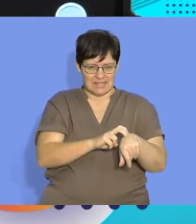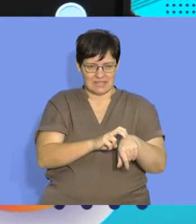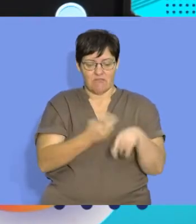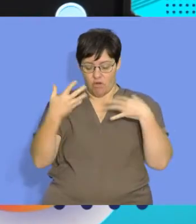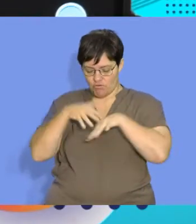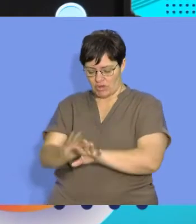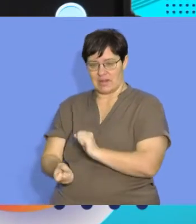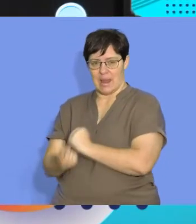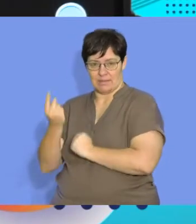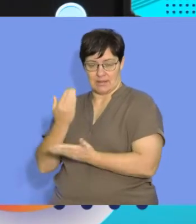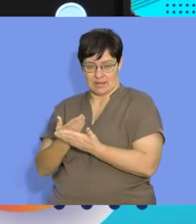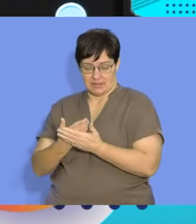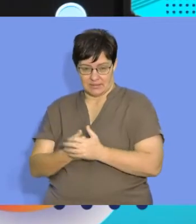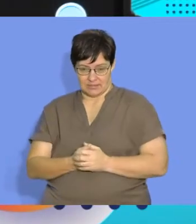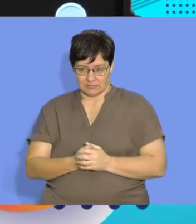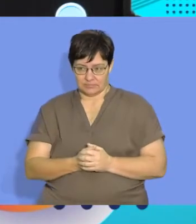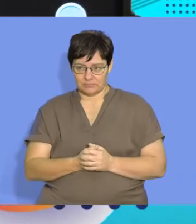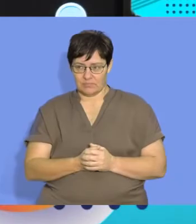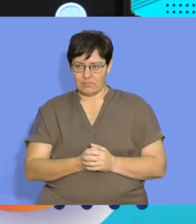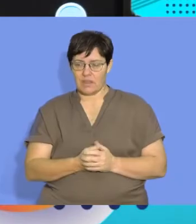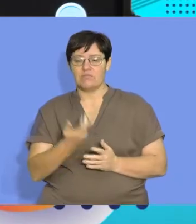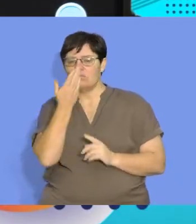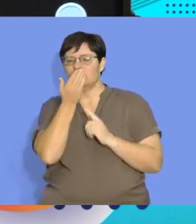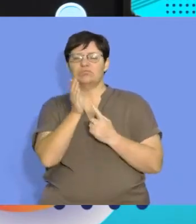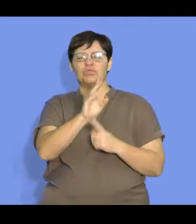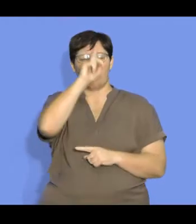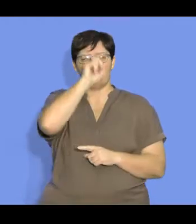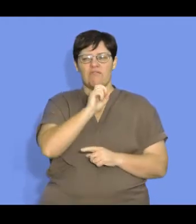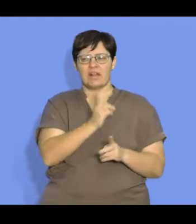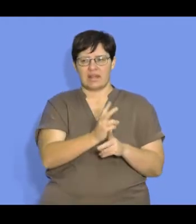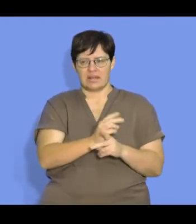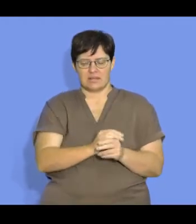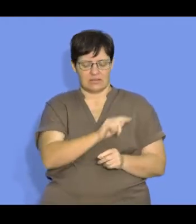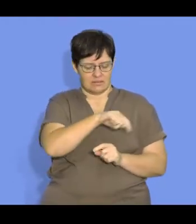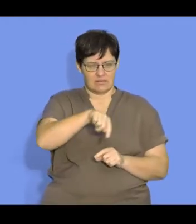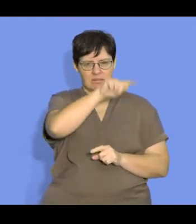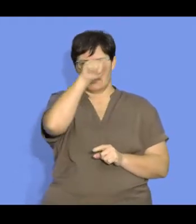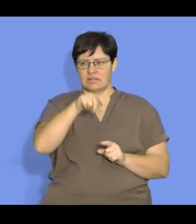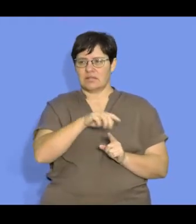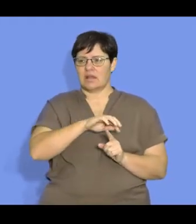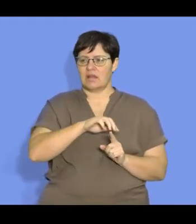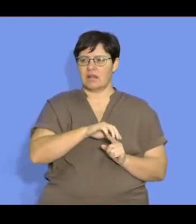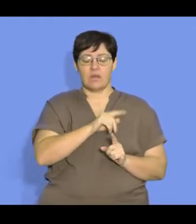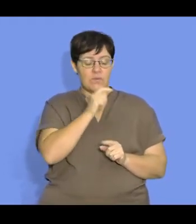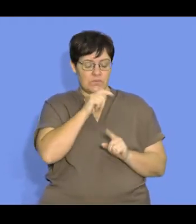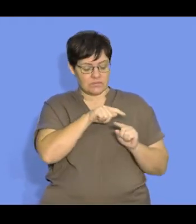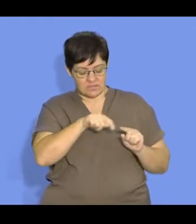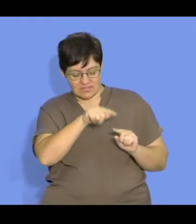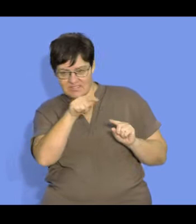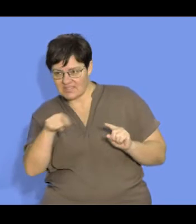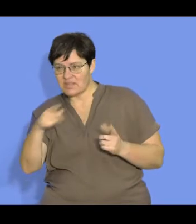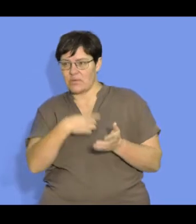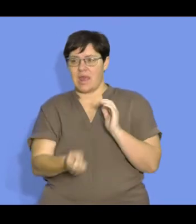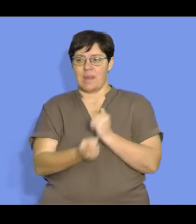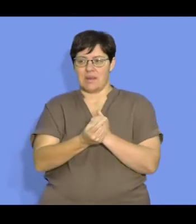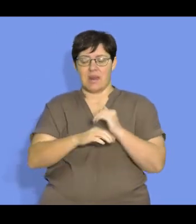minimum energy needed for a reaction to take place. I just want to show it on a profile again. It's